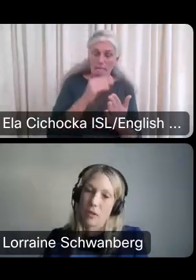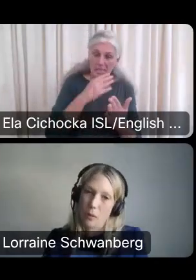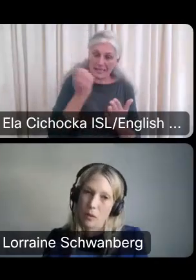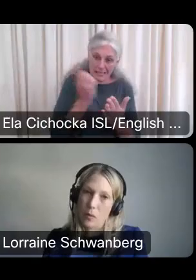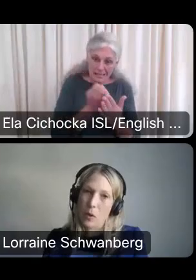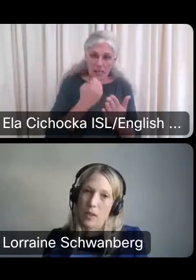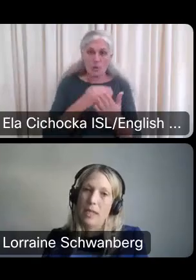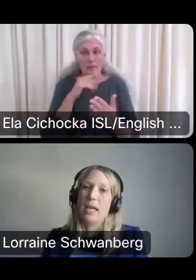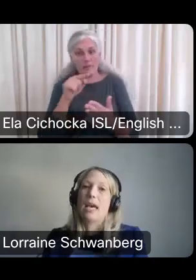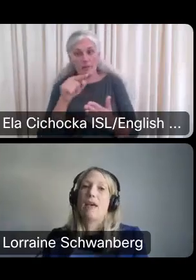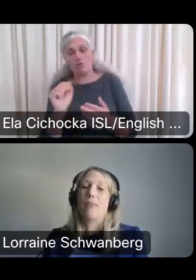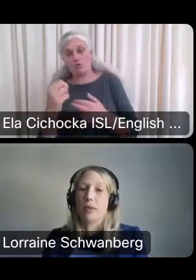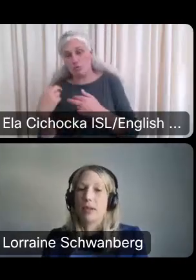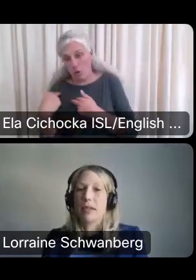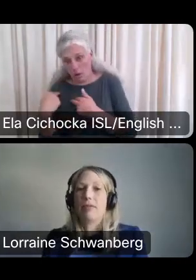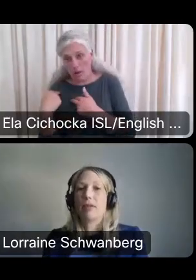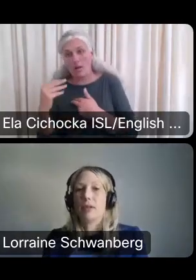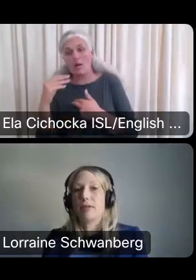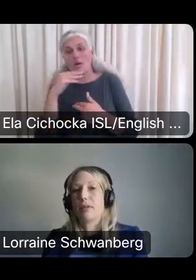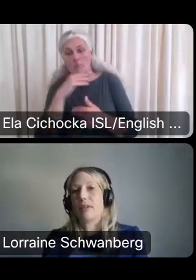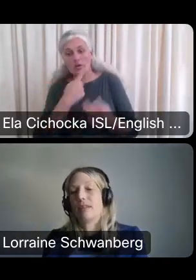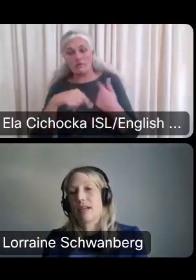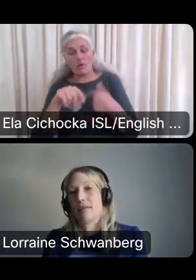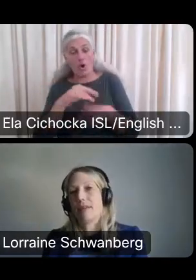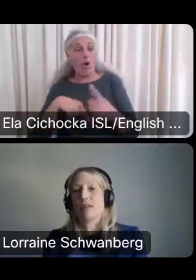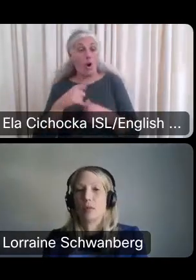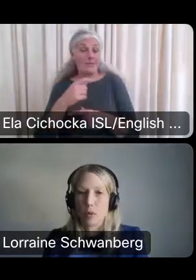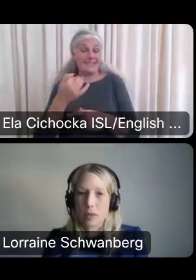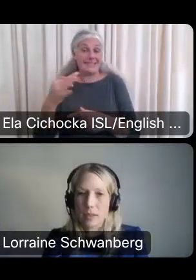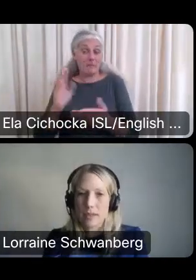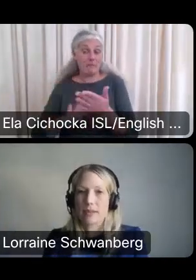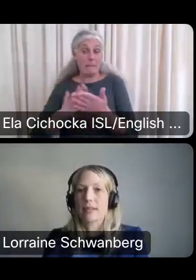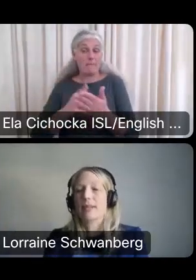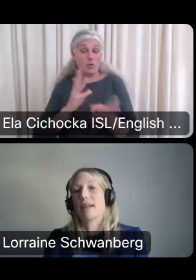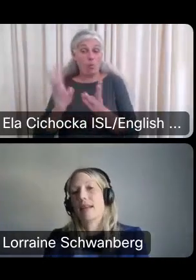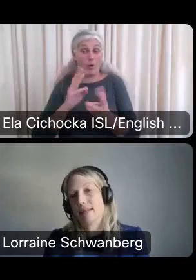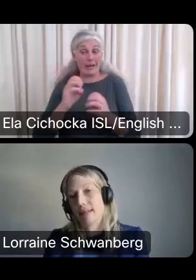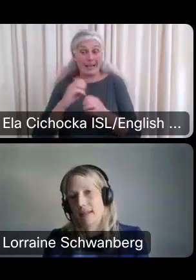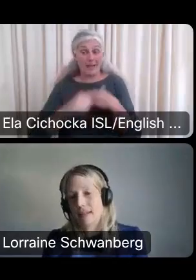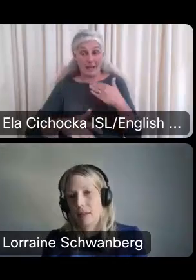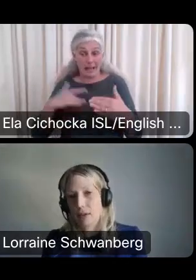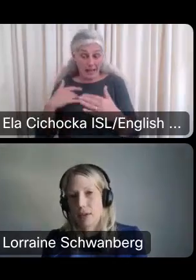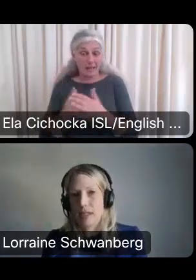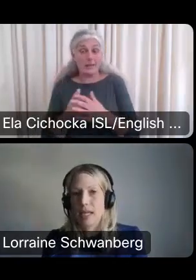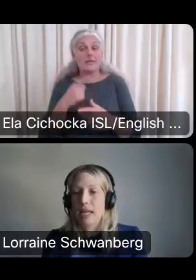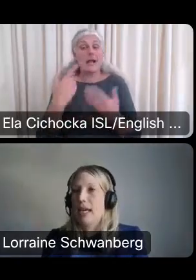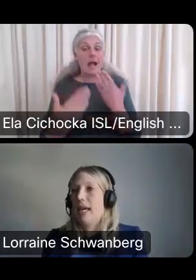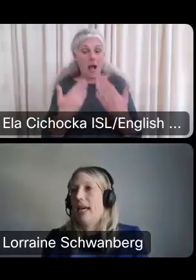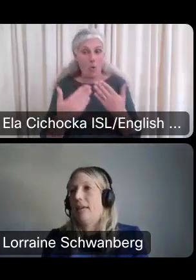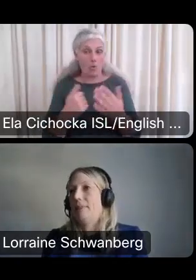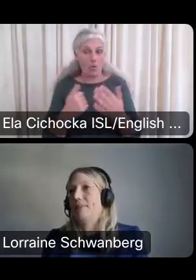means for you and your role. Importantly, for all our frontline staff is to report the incidents and escalate them